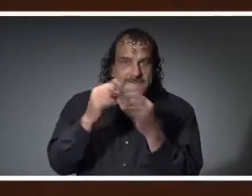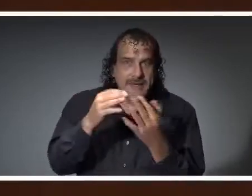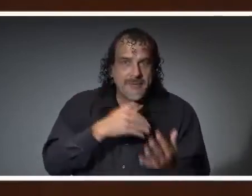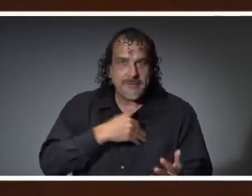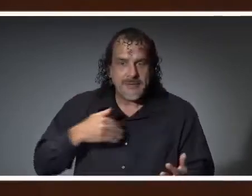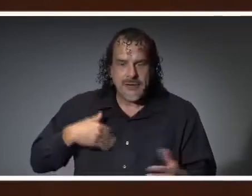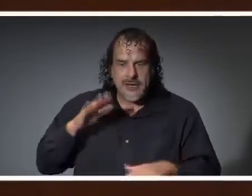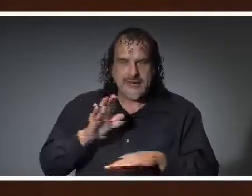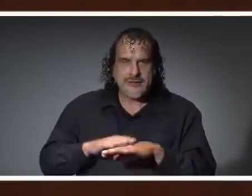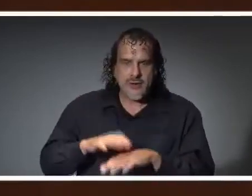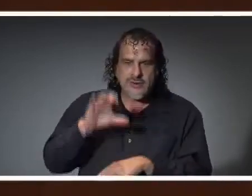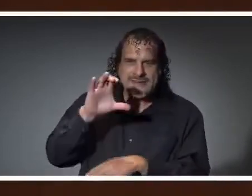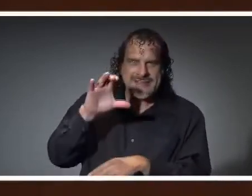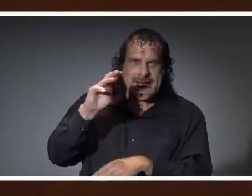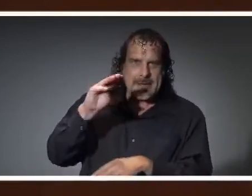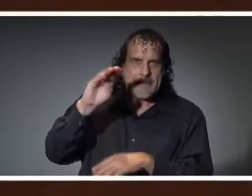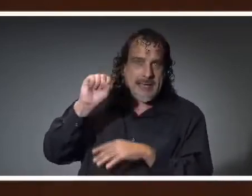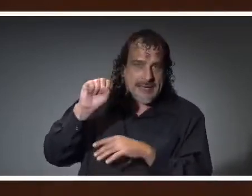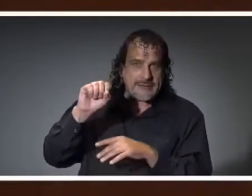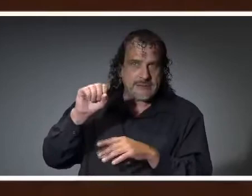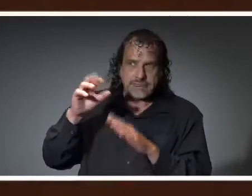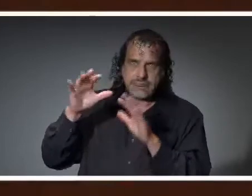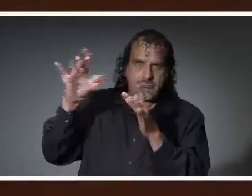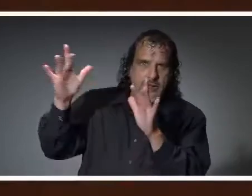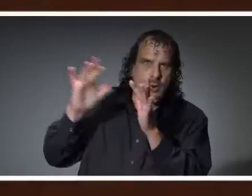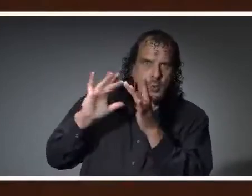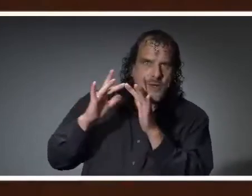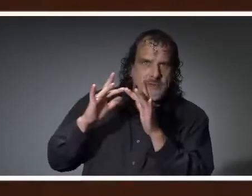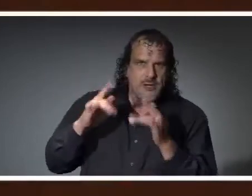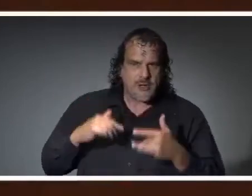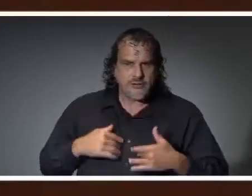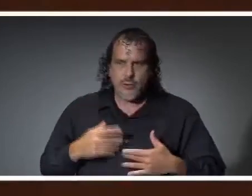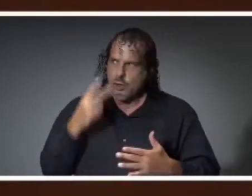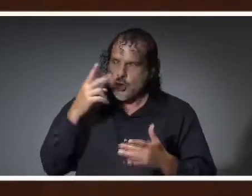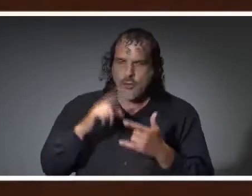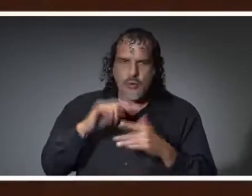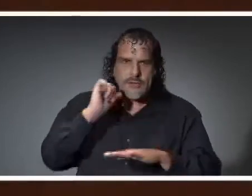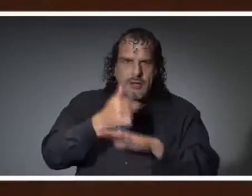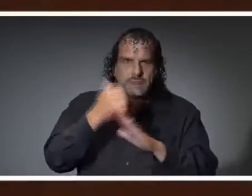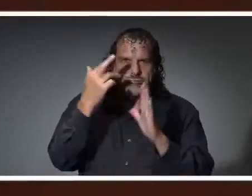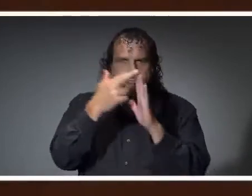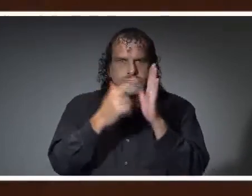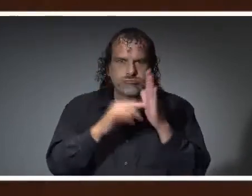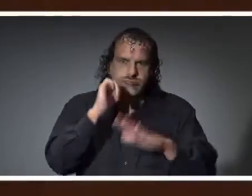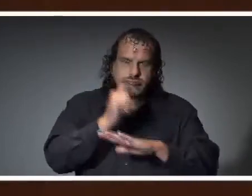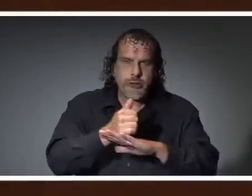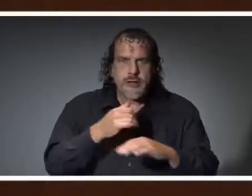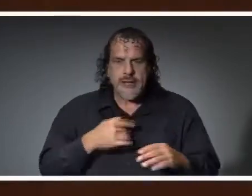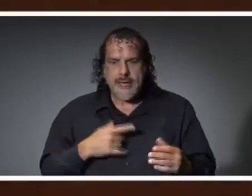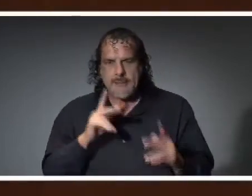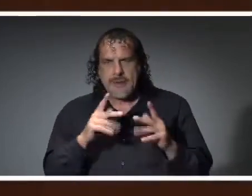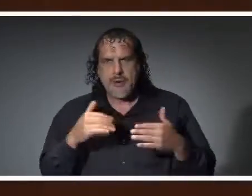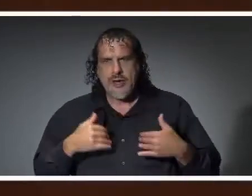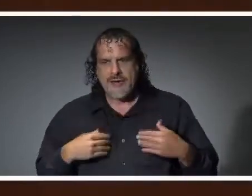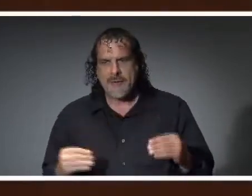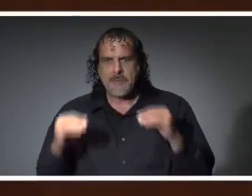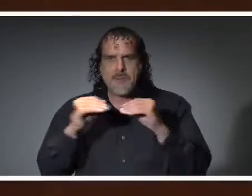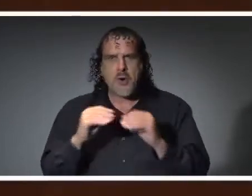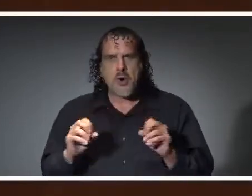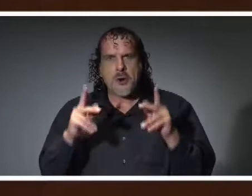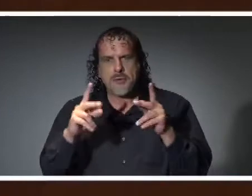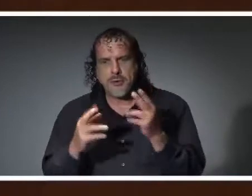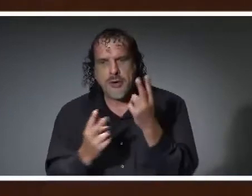CMS's website, and so we're looking through the new guidance and look forward to people having more opportunities based on the